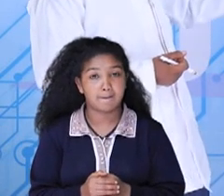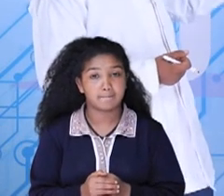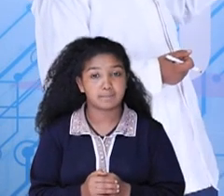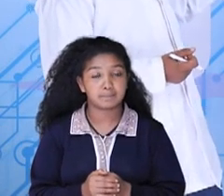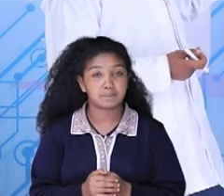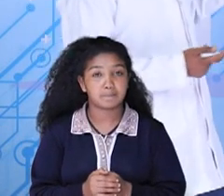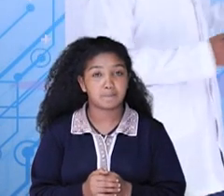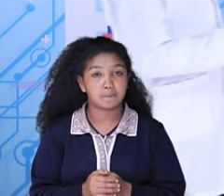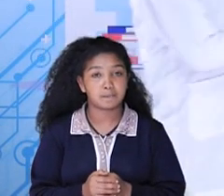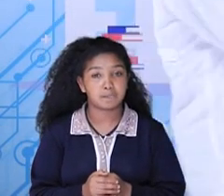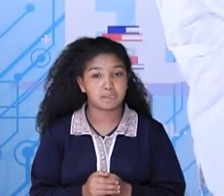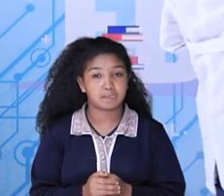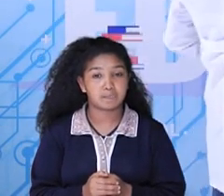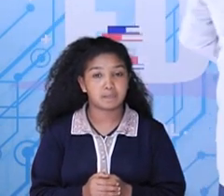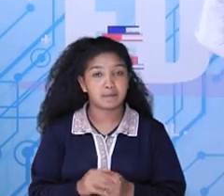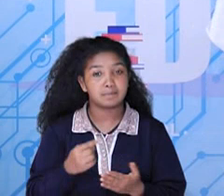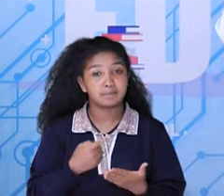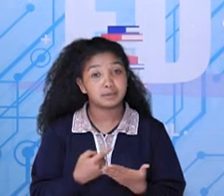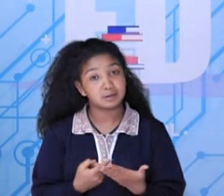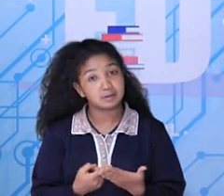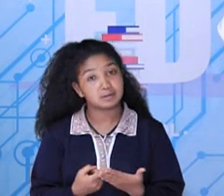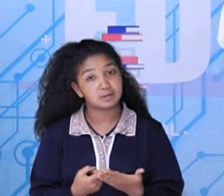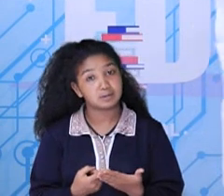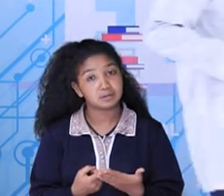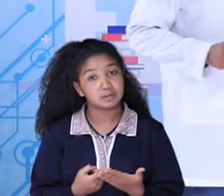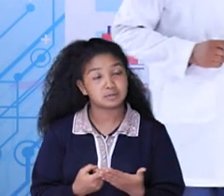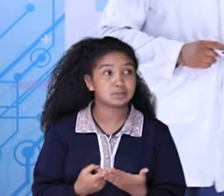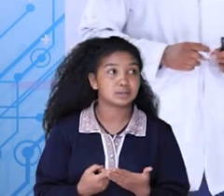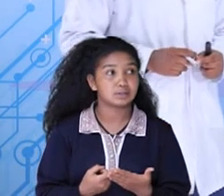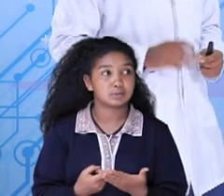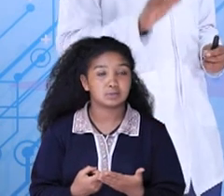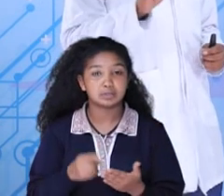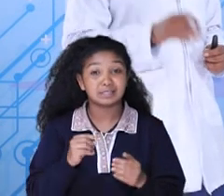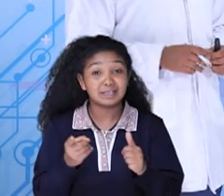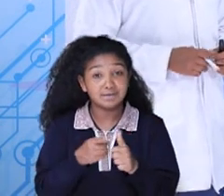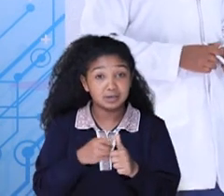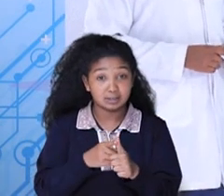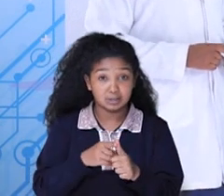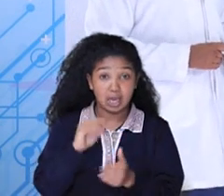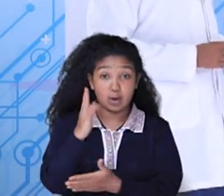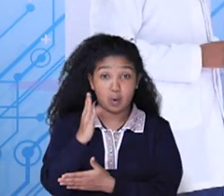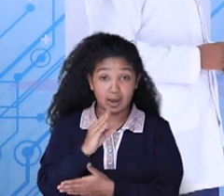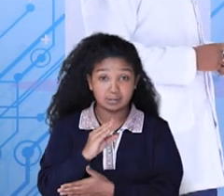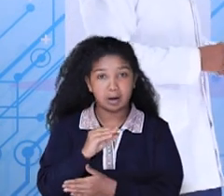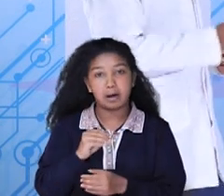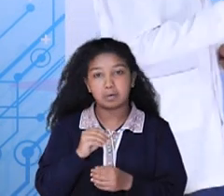to be, they resemble shrews, the first arboreal